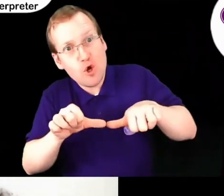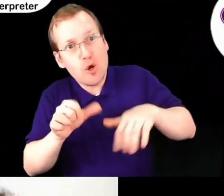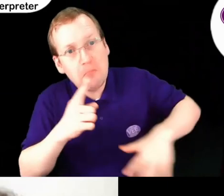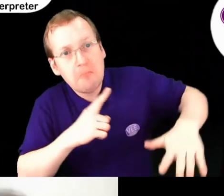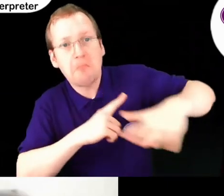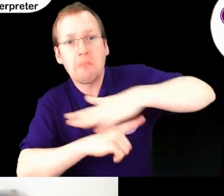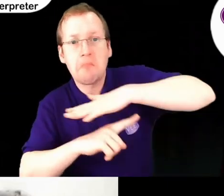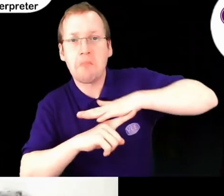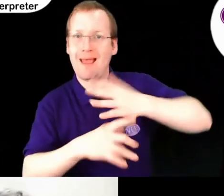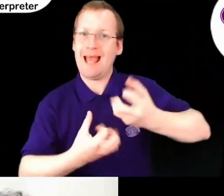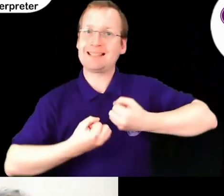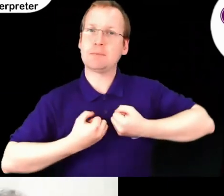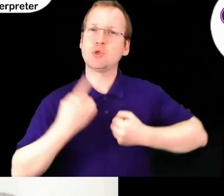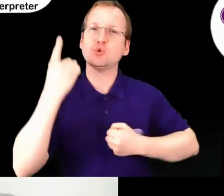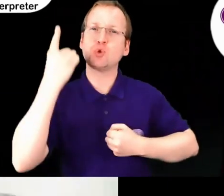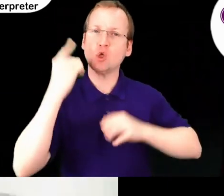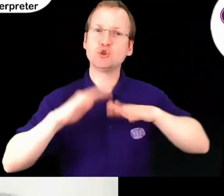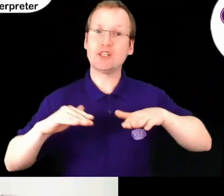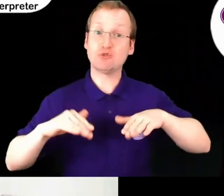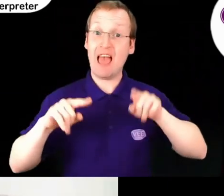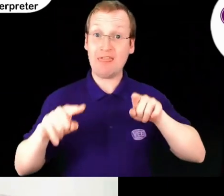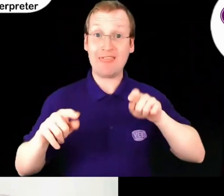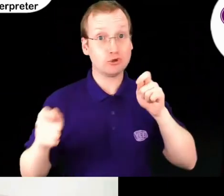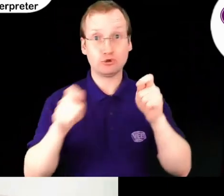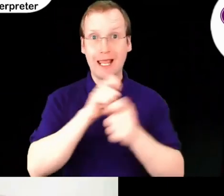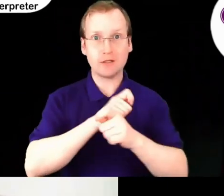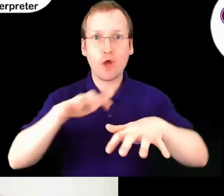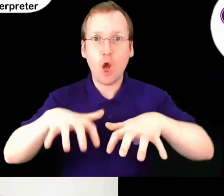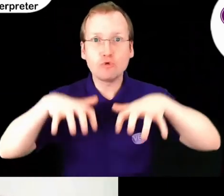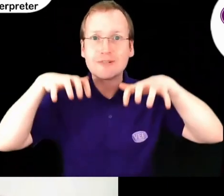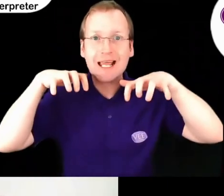children, it changed, you know, the congregation.